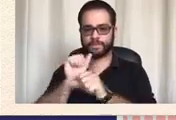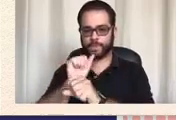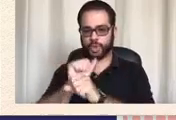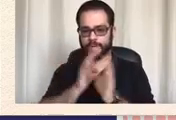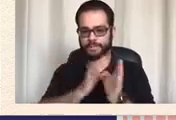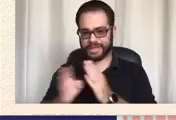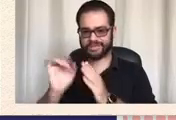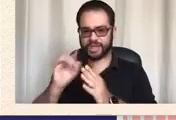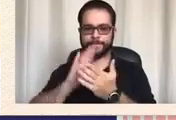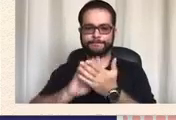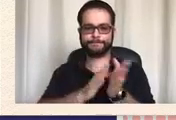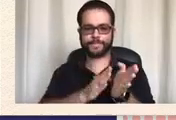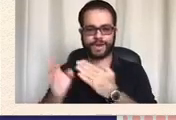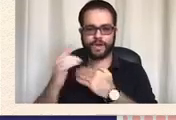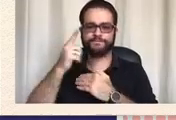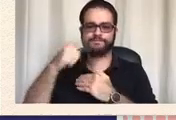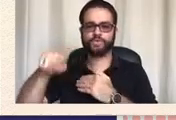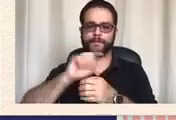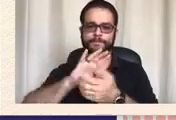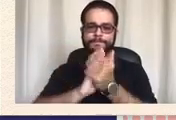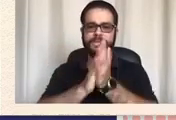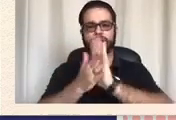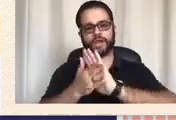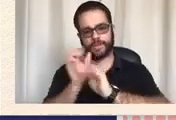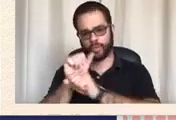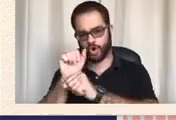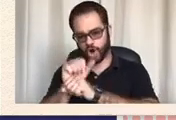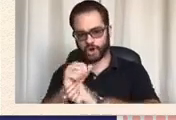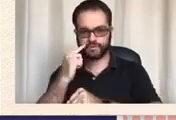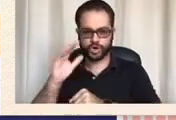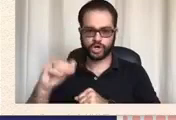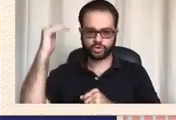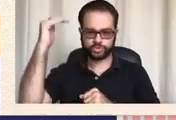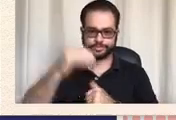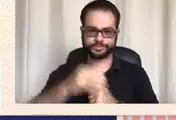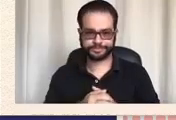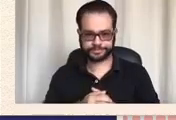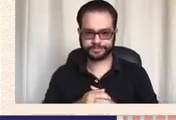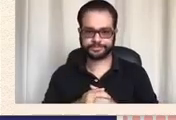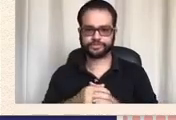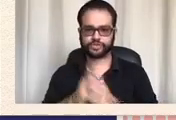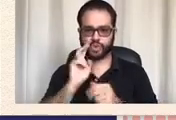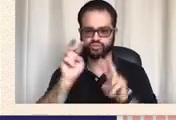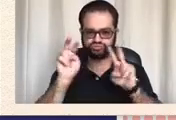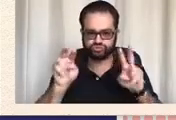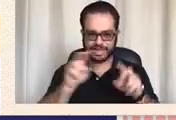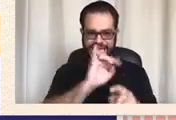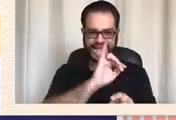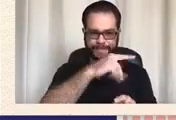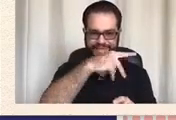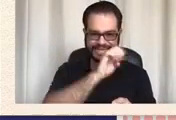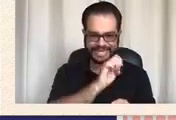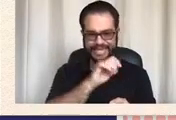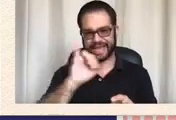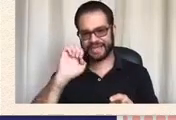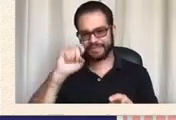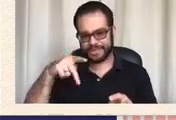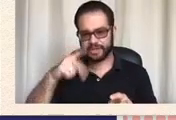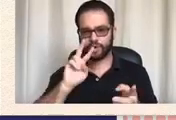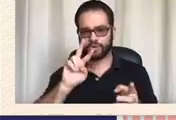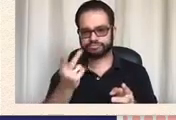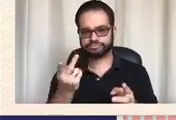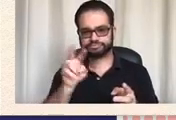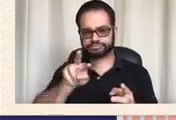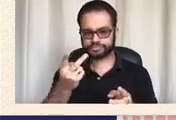between IEP and IPE. So look at those closely because those will switch around on you and it means two totally different